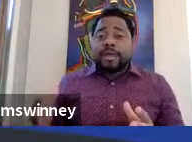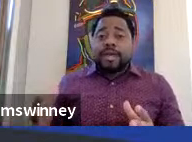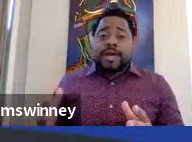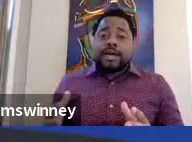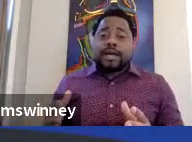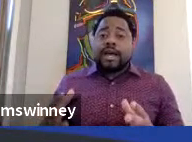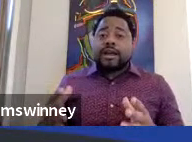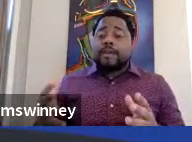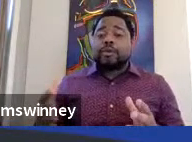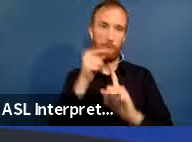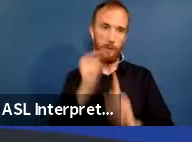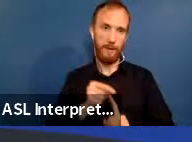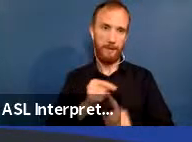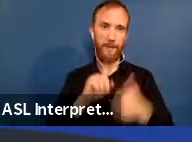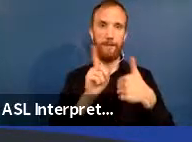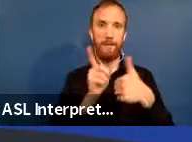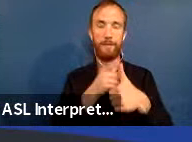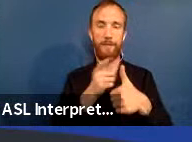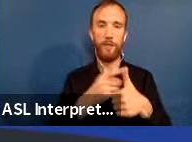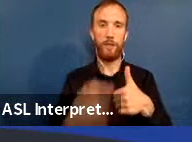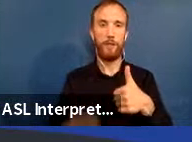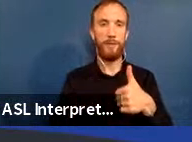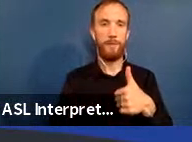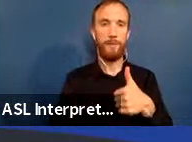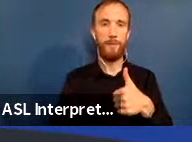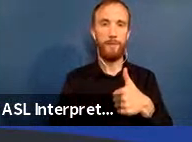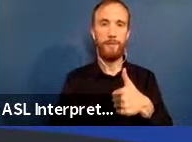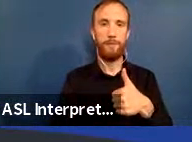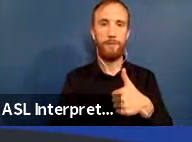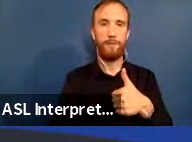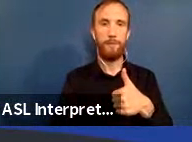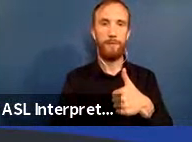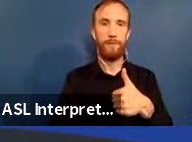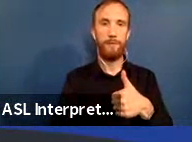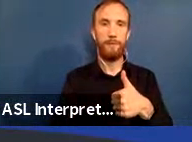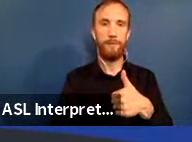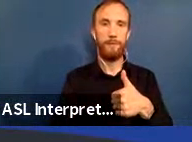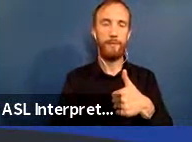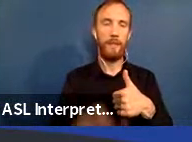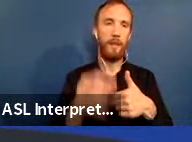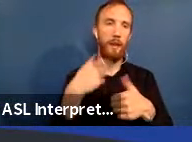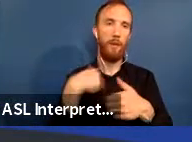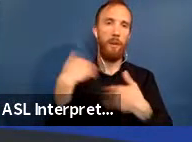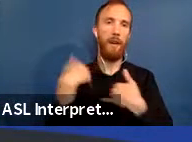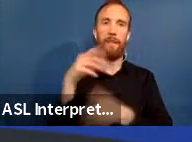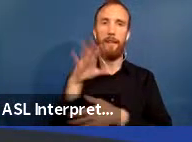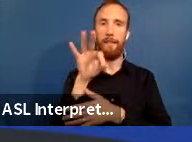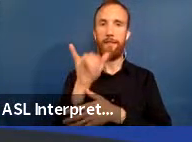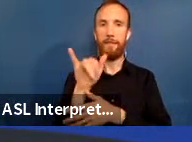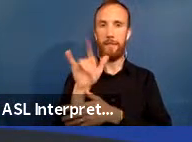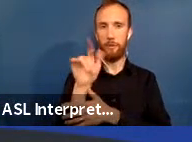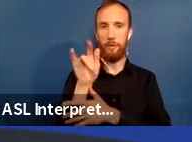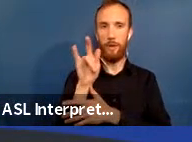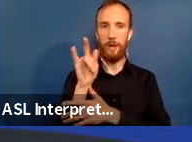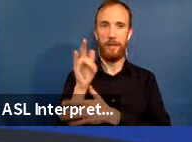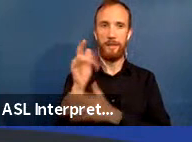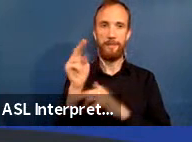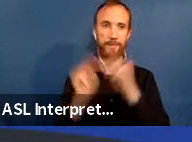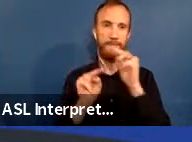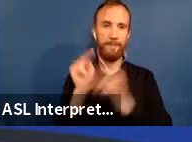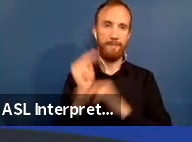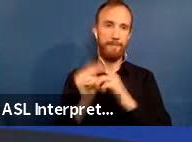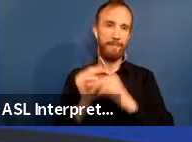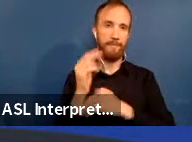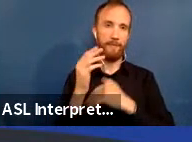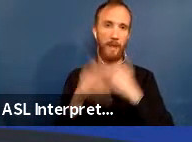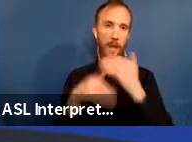recap our capital planning process and budget. We just want to talk to you about what we do, how we prioritize, and how do we spend the money